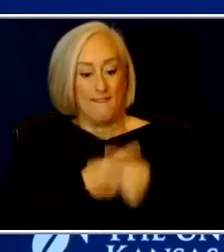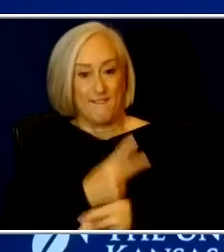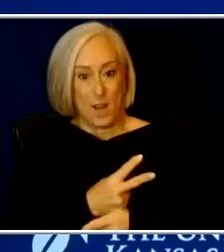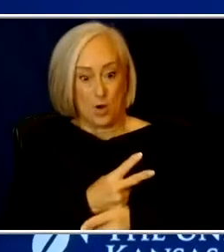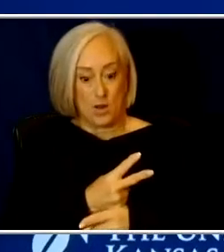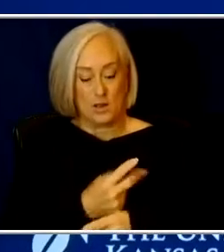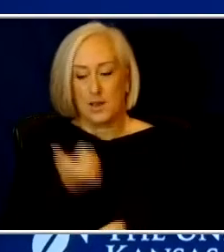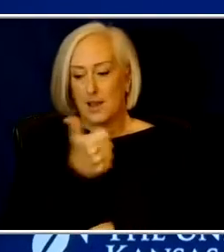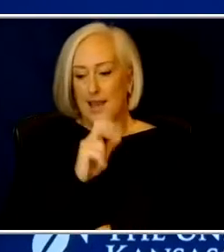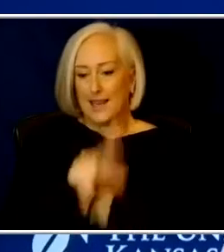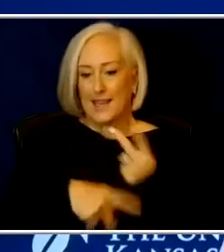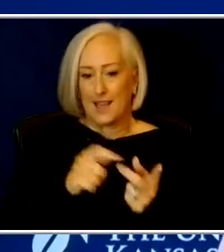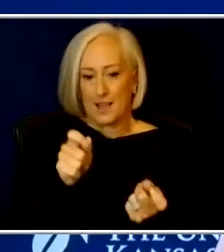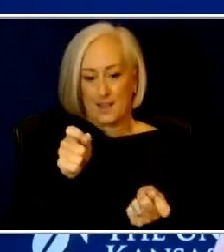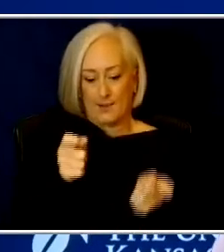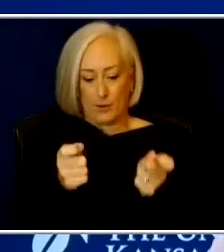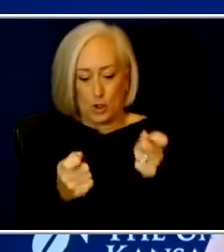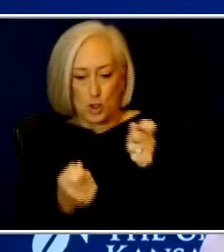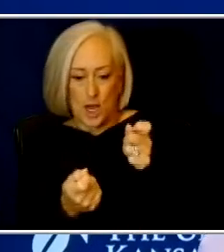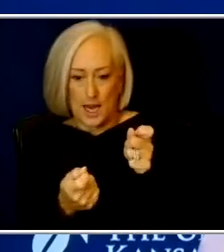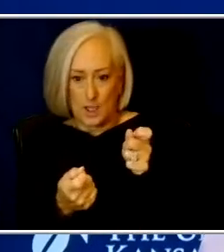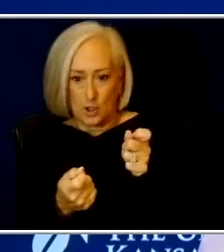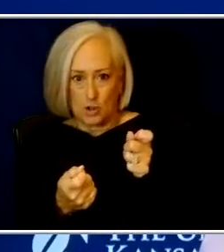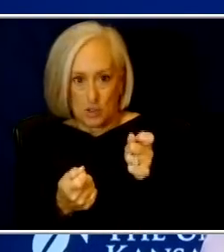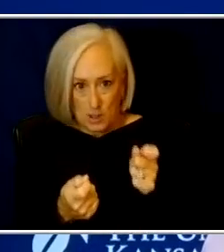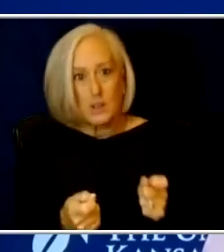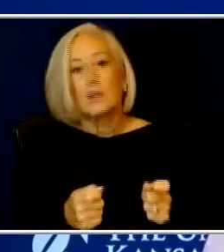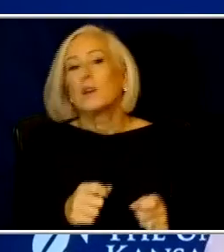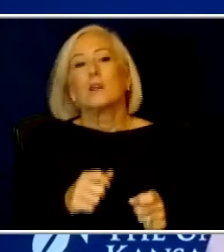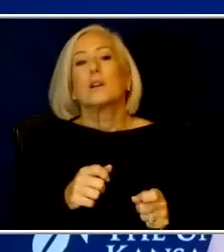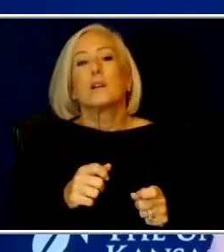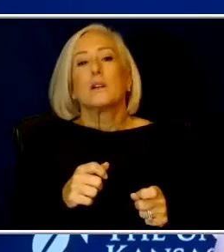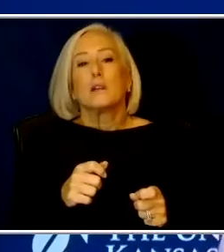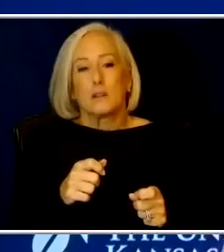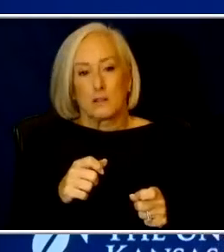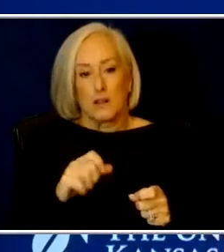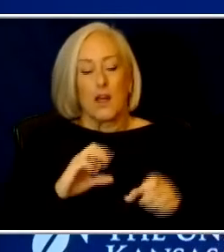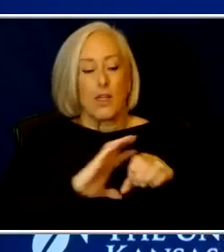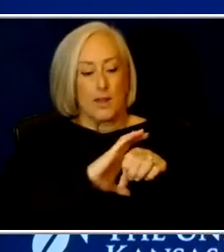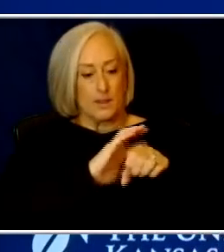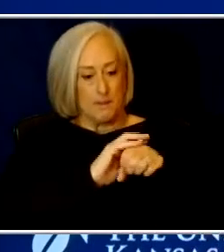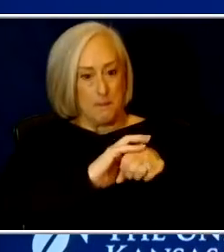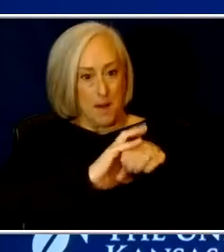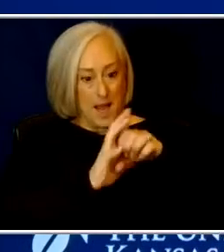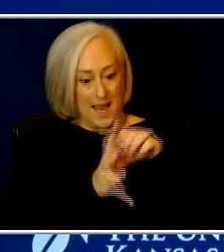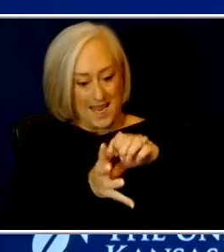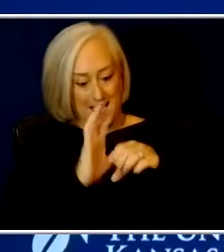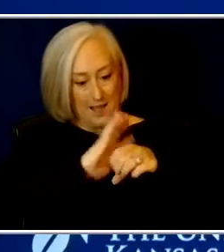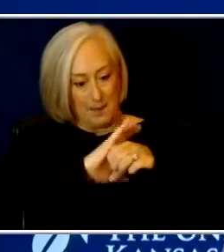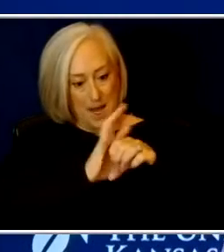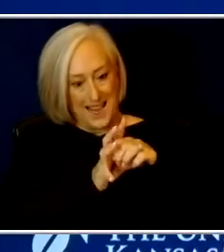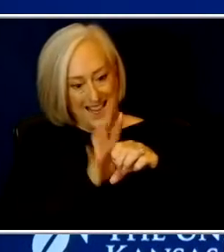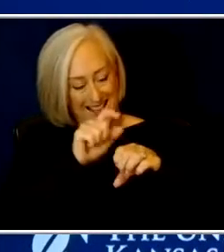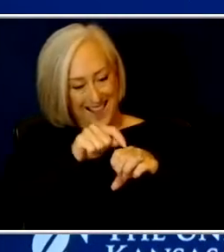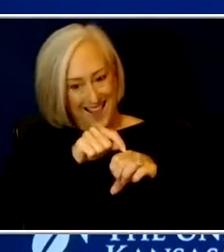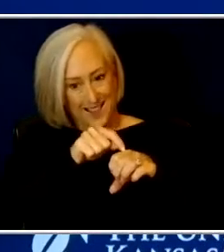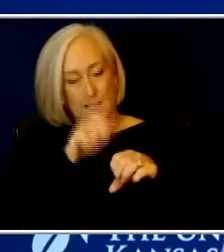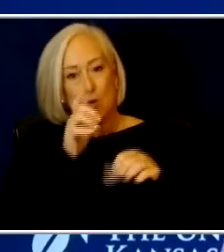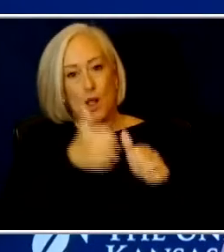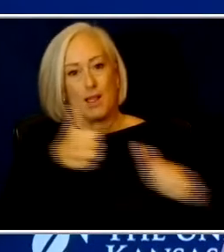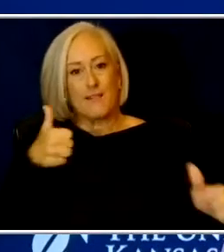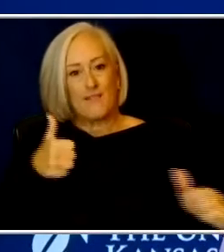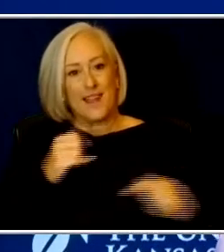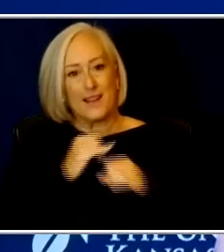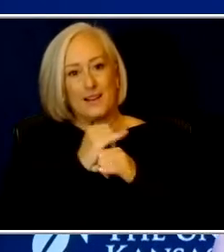that spike is going to evade those antibodies. I think what's more important is that throughout the pandemic, what we have seen is that those spike